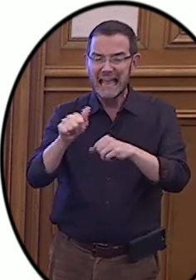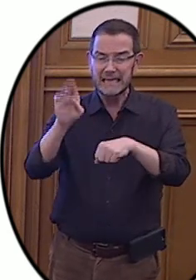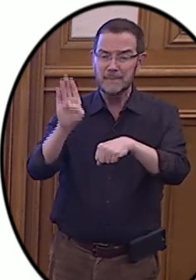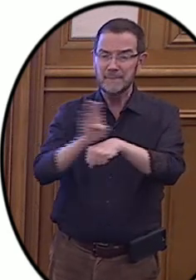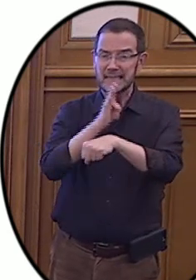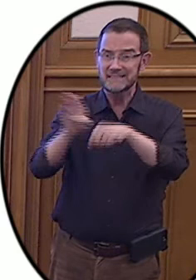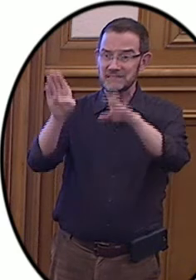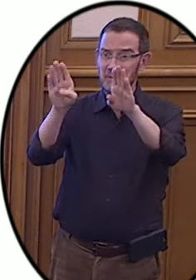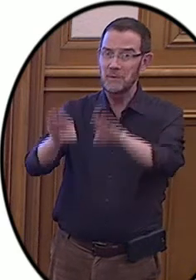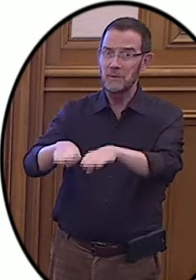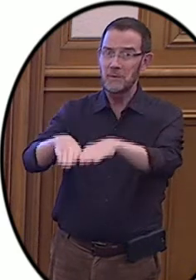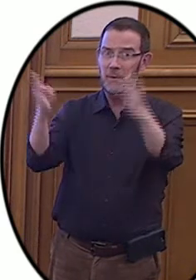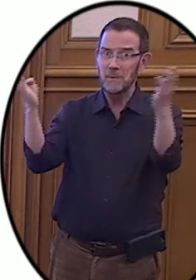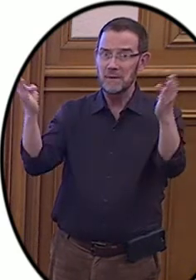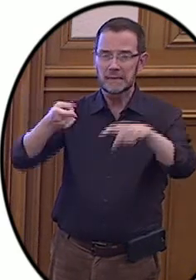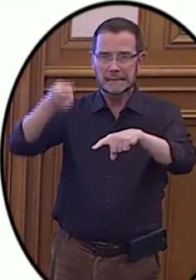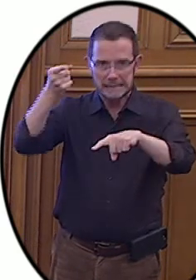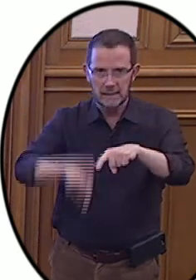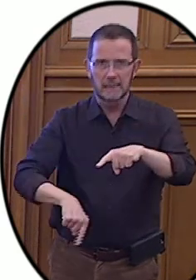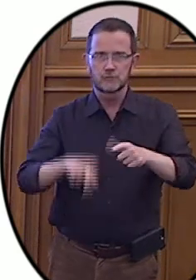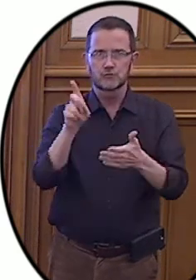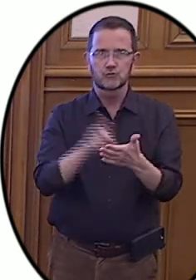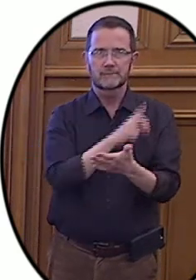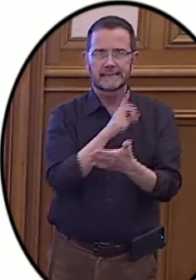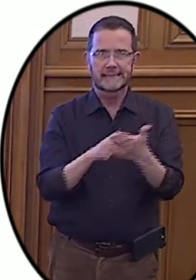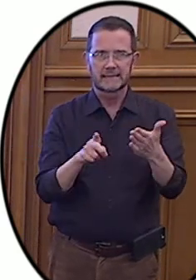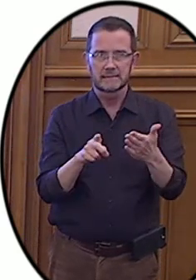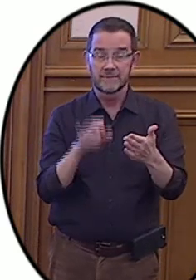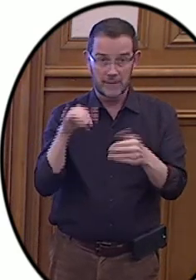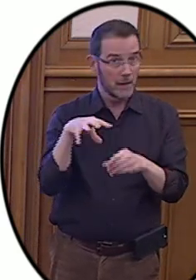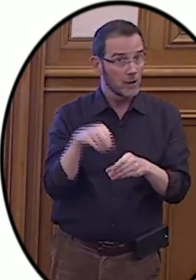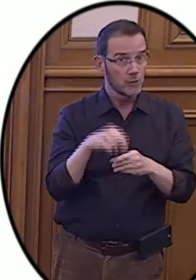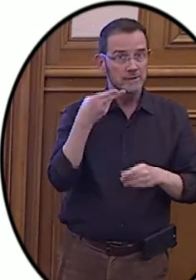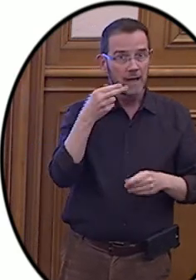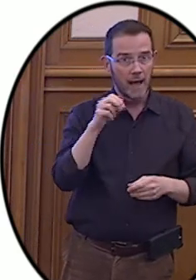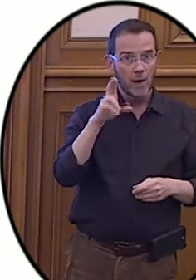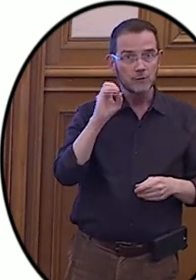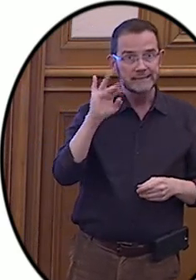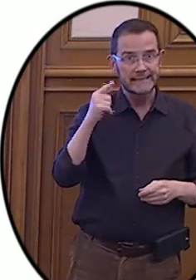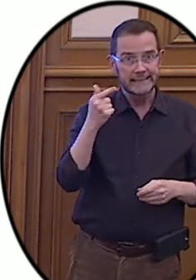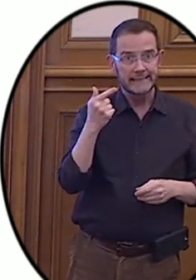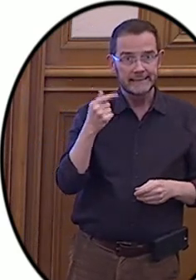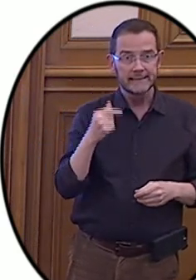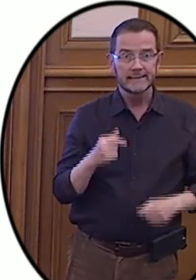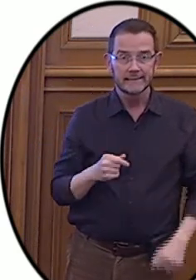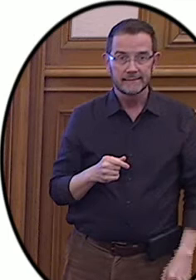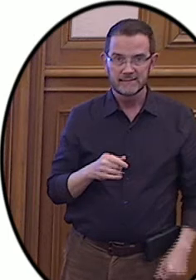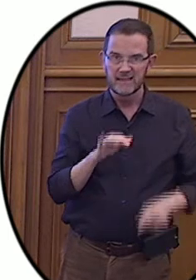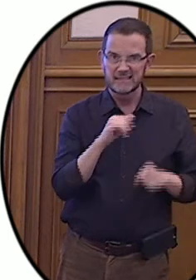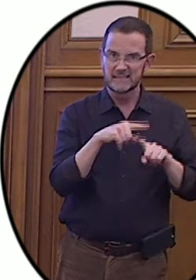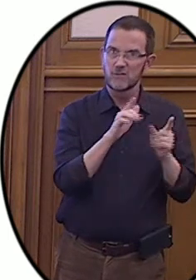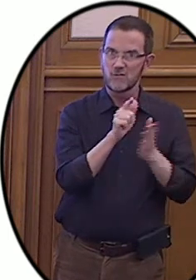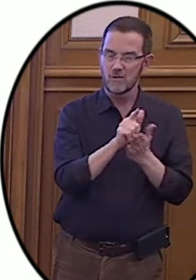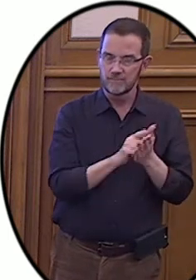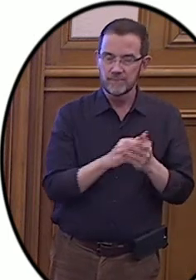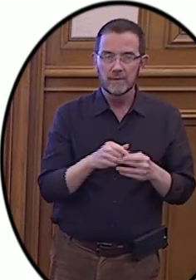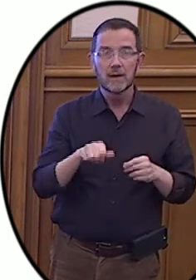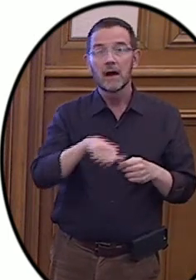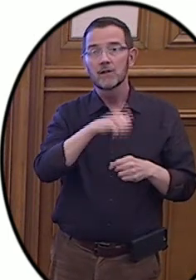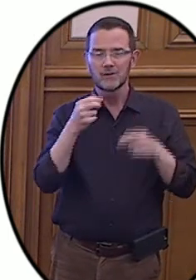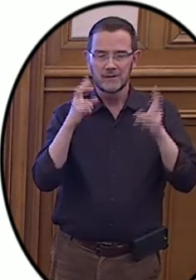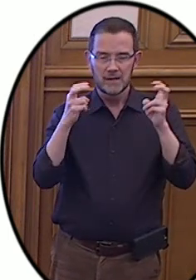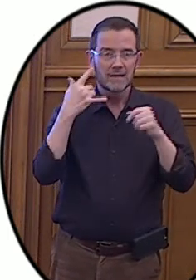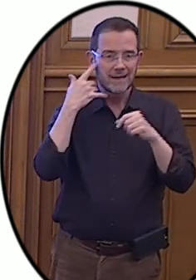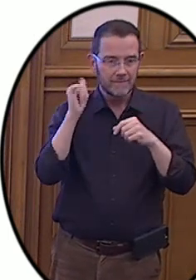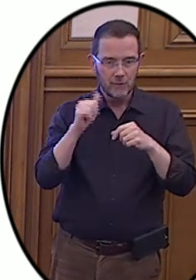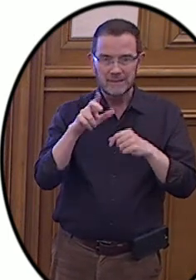in California, including housing. And we also have the California Disabled Persons